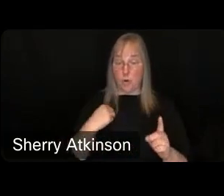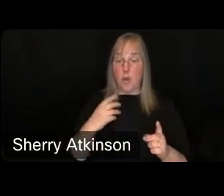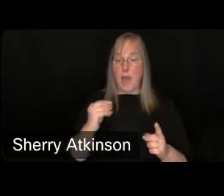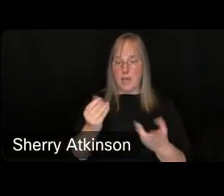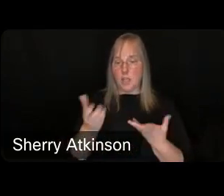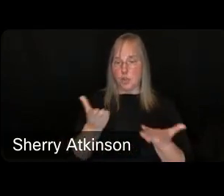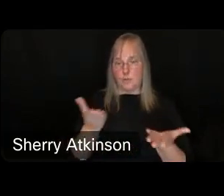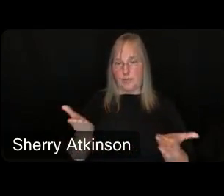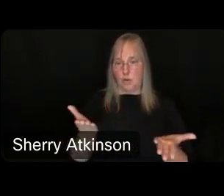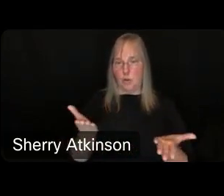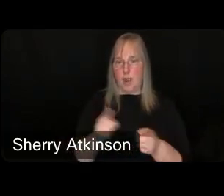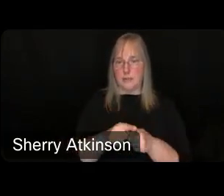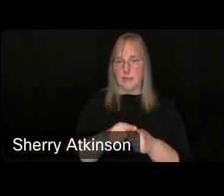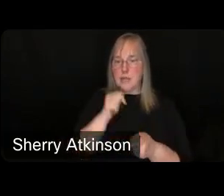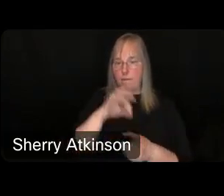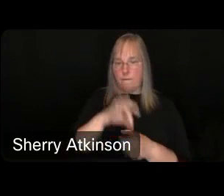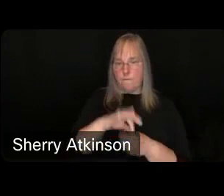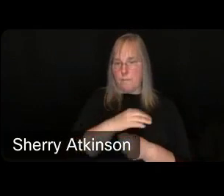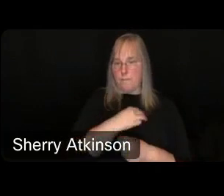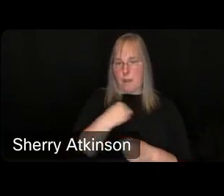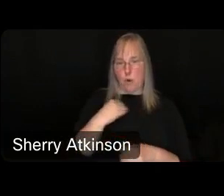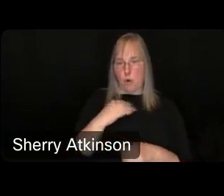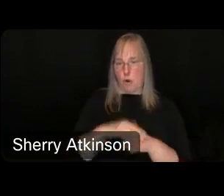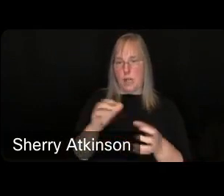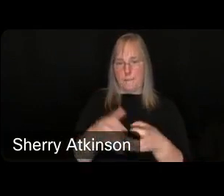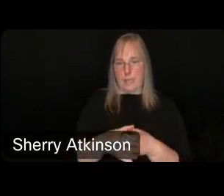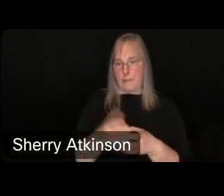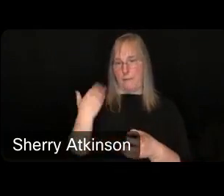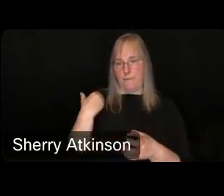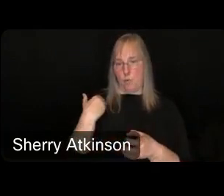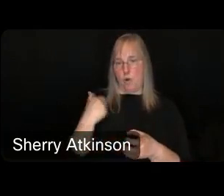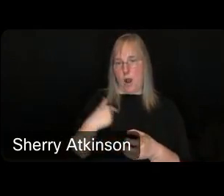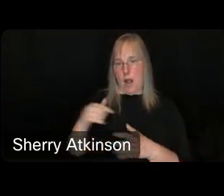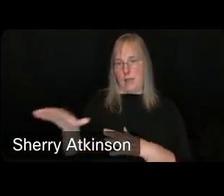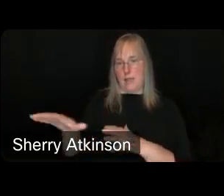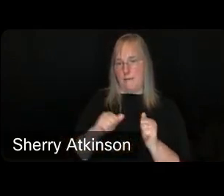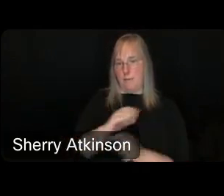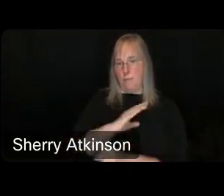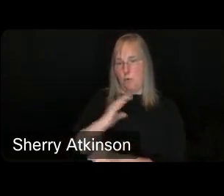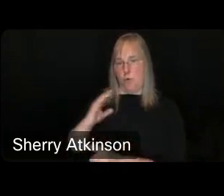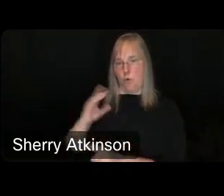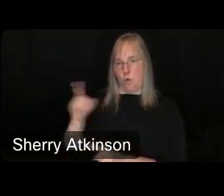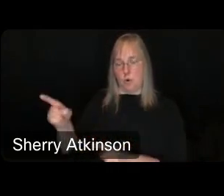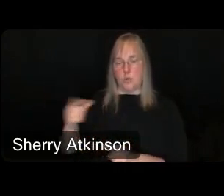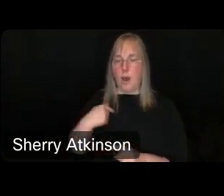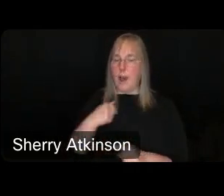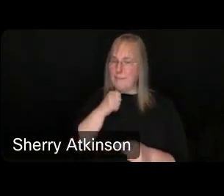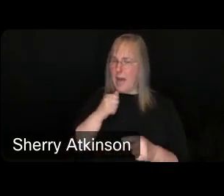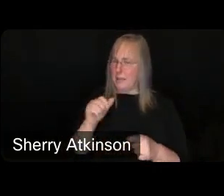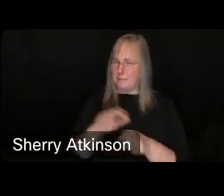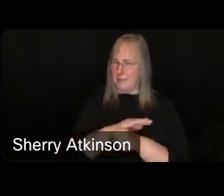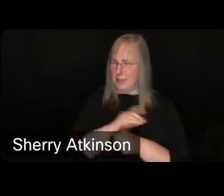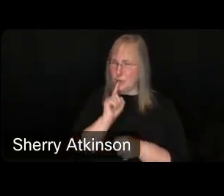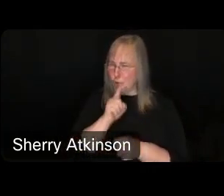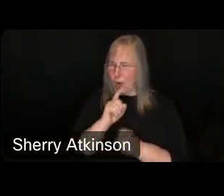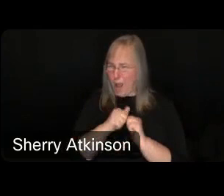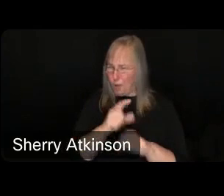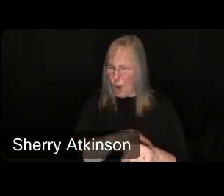non-voting member on the committee before I left the board. So I'm not completely sure how long I've been on the